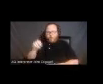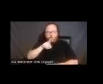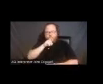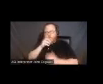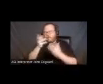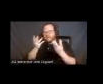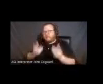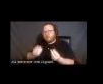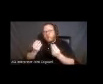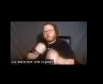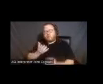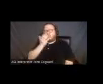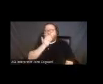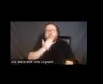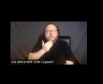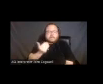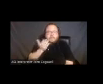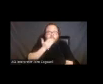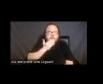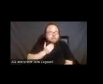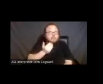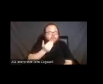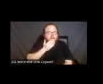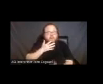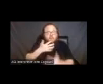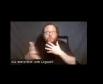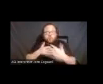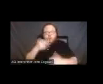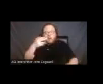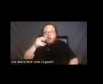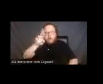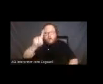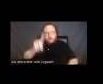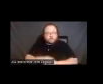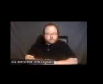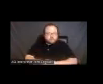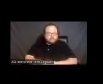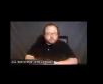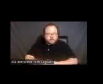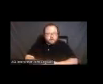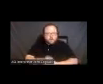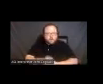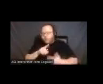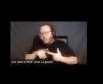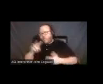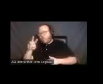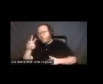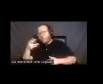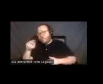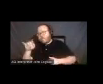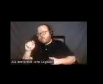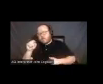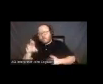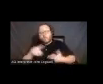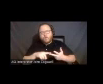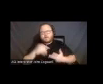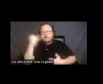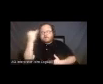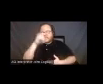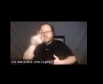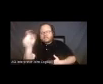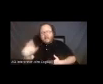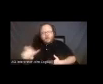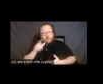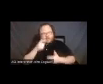gentle, sweet greyhound. Although I think next time I would get a Whippet or an Italian because she was a little big for